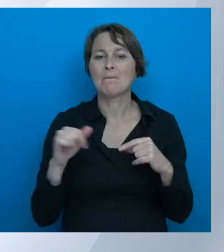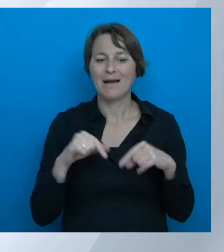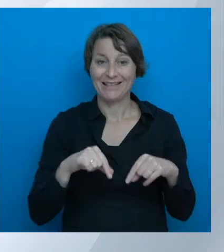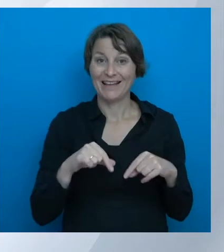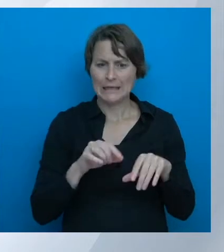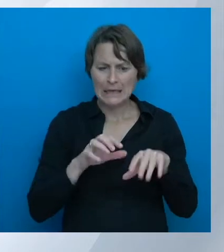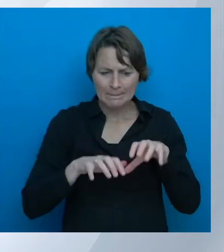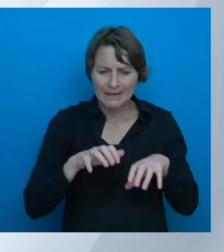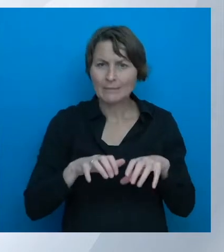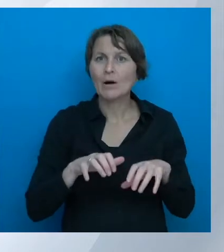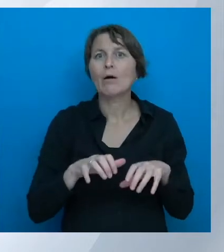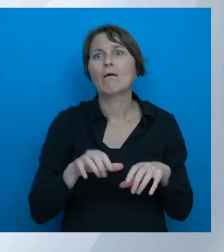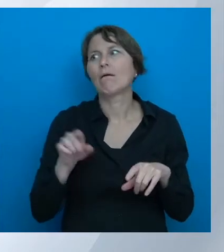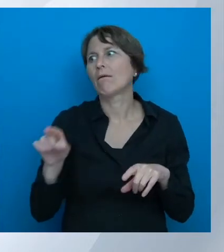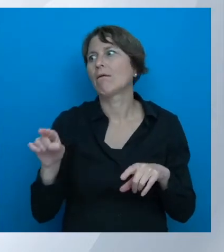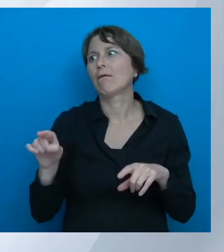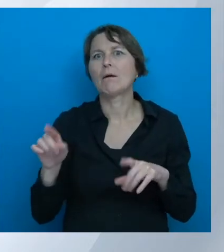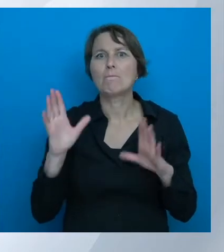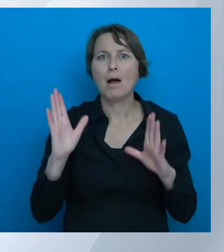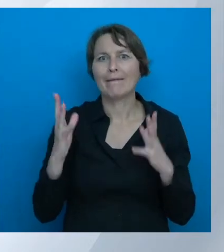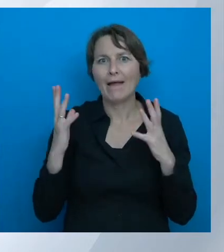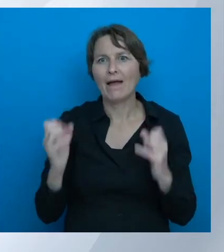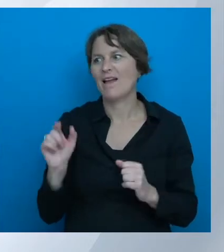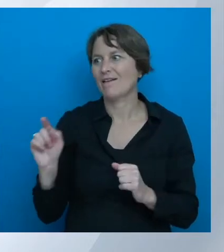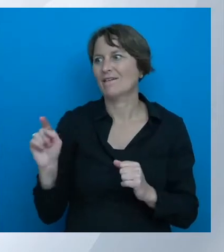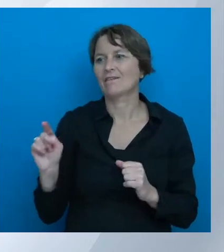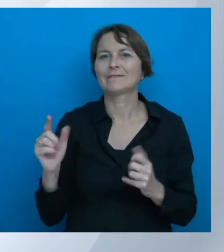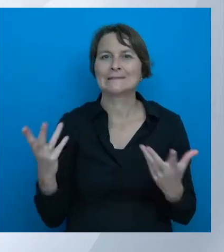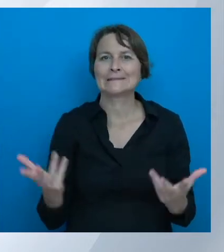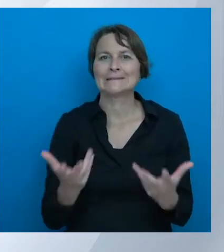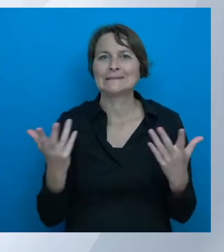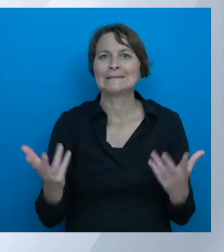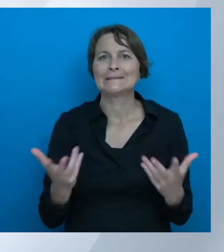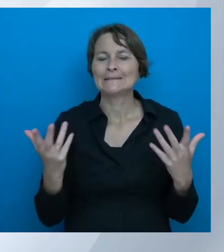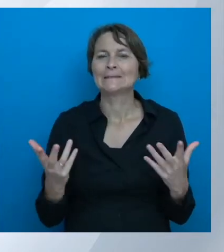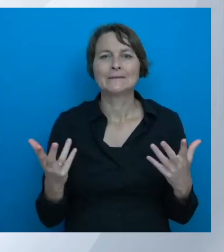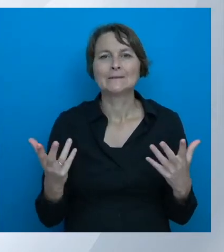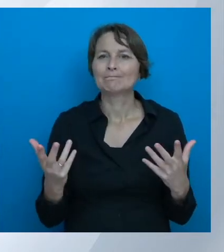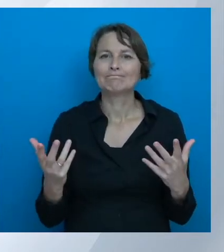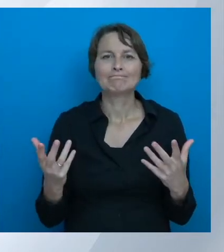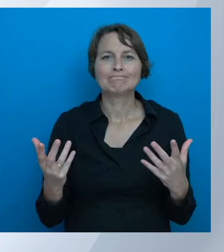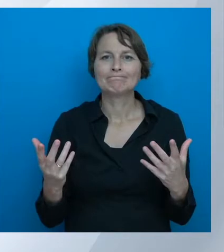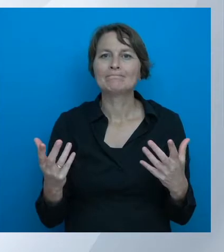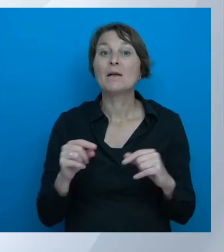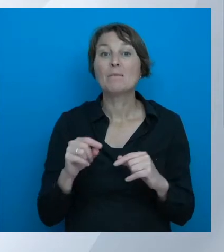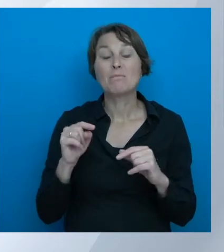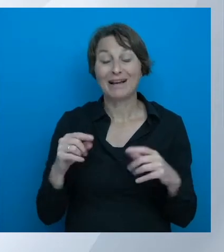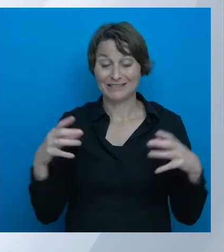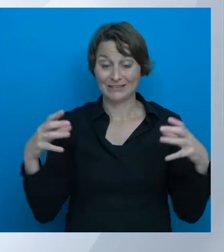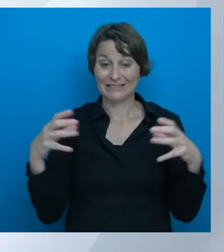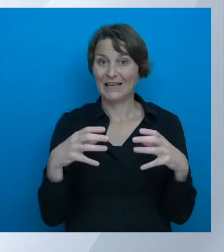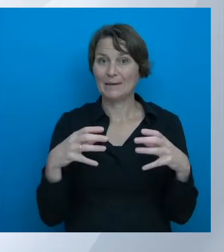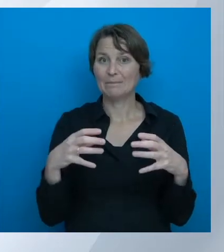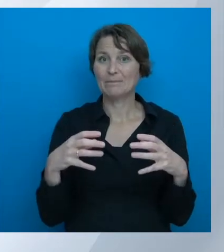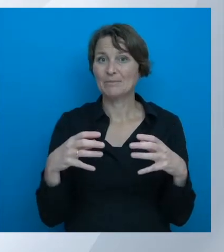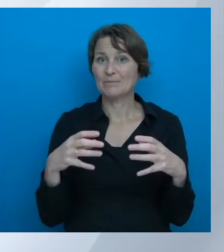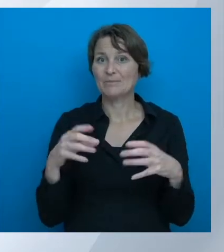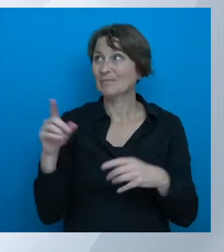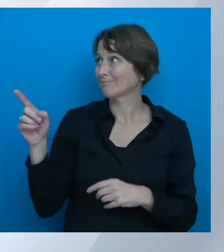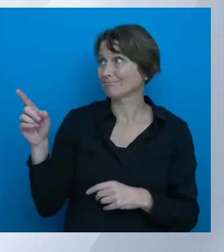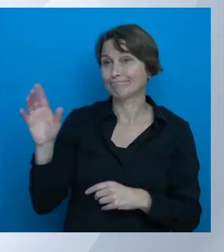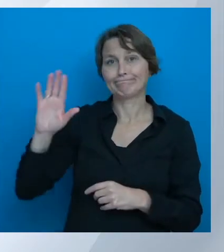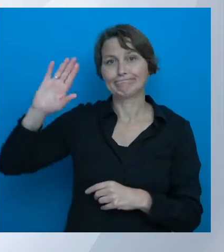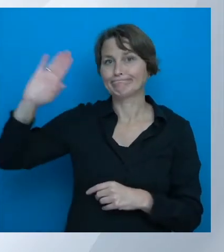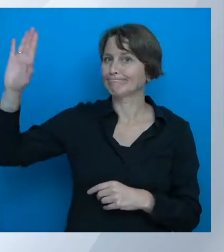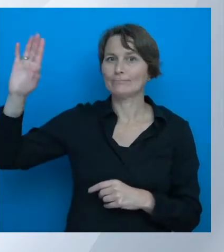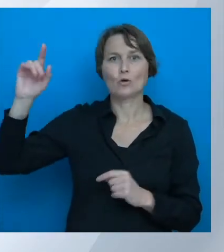life so much easier. But our ops team and our budgeting team, no, absolutely not.